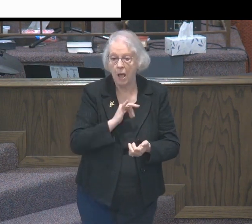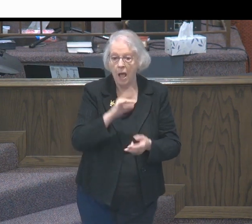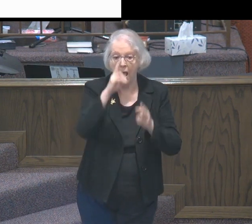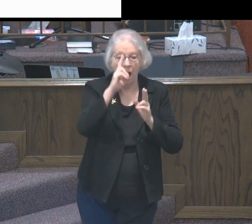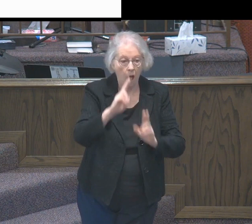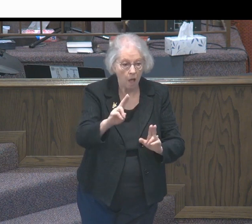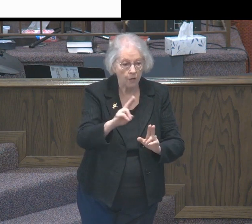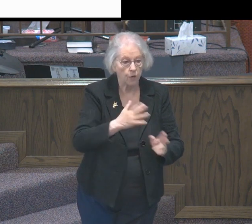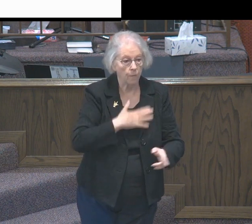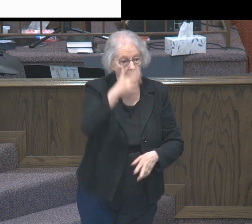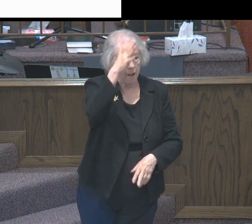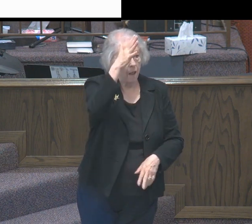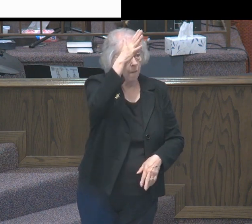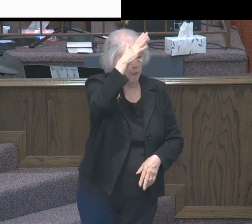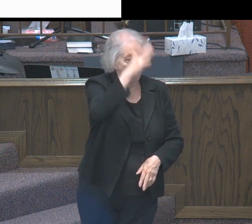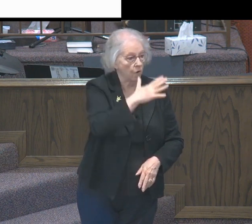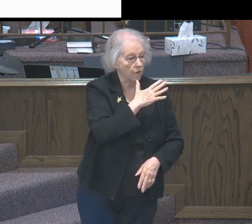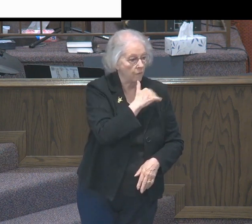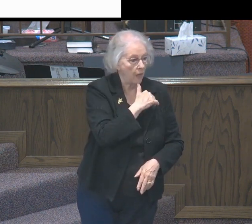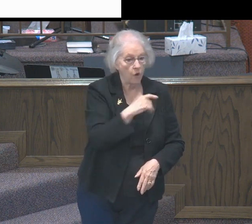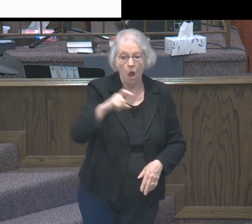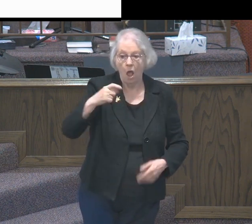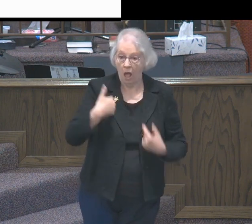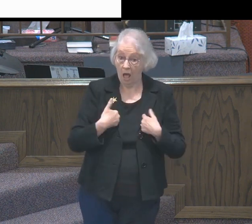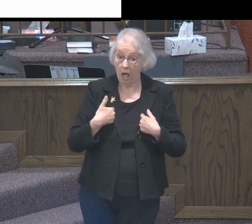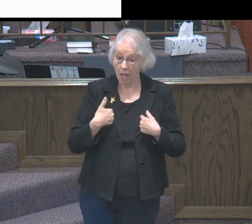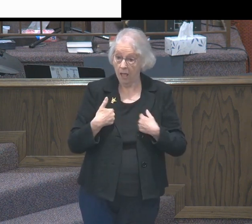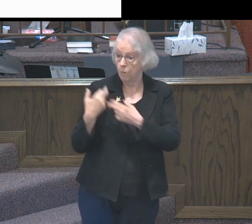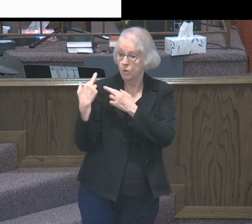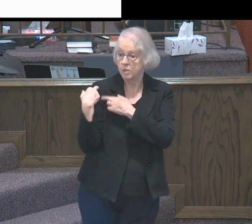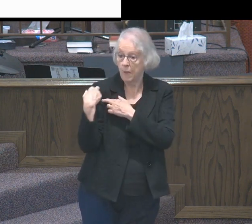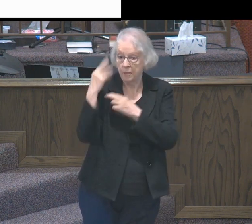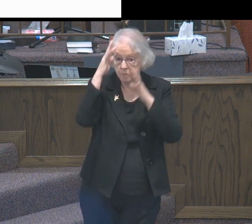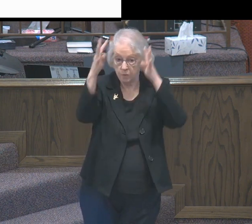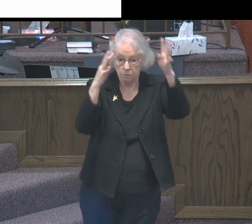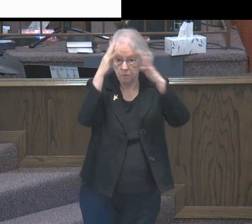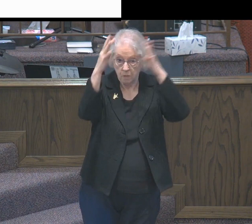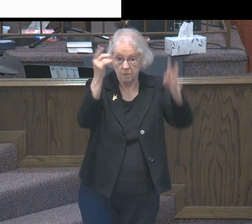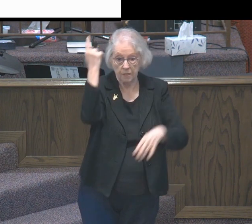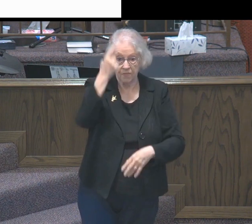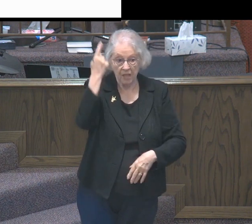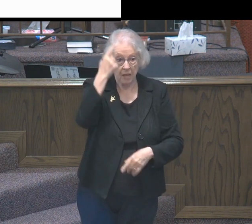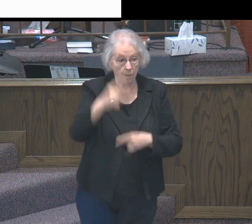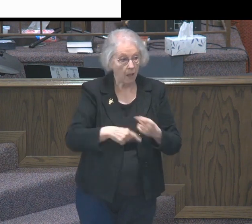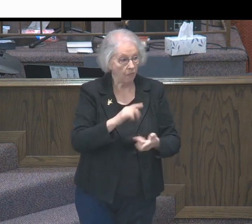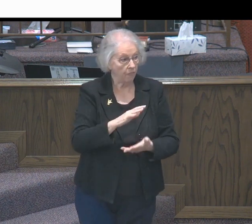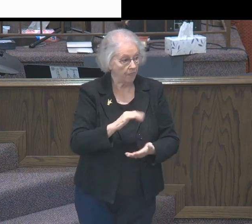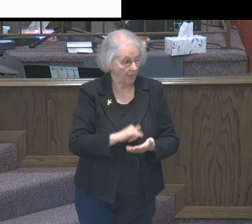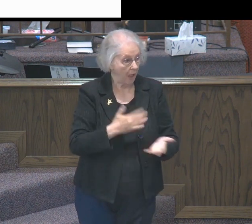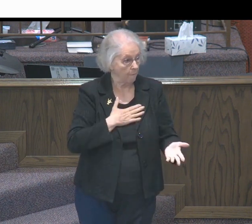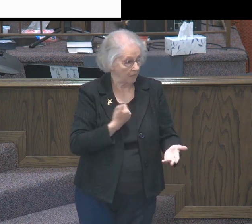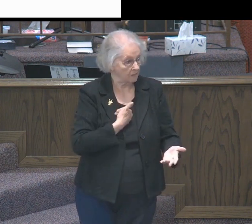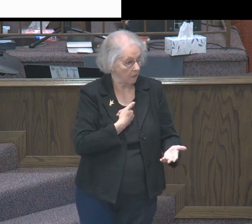in your life. The scribal interpretations, they